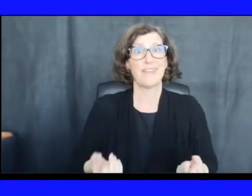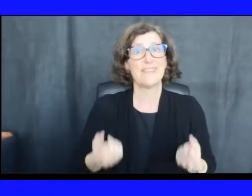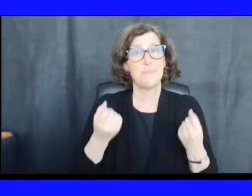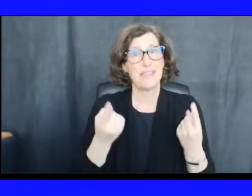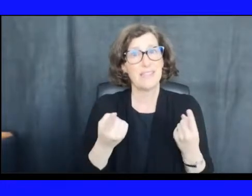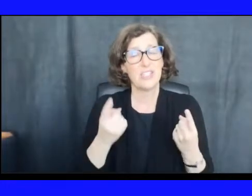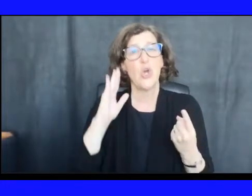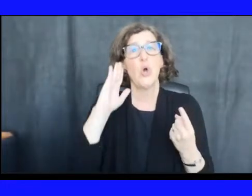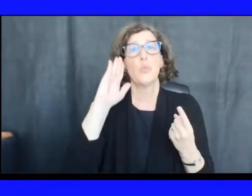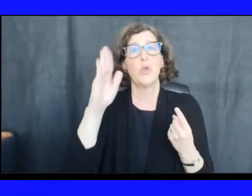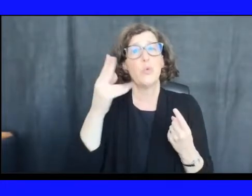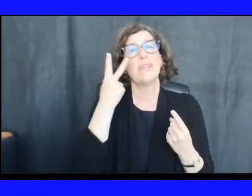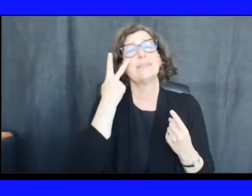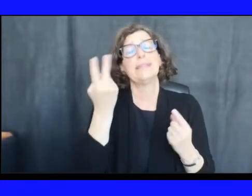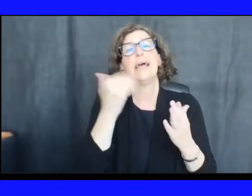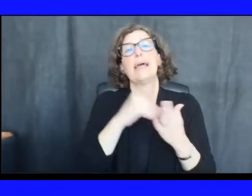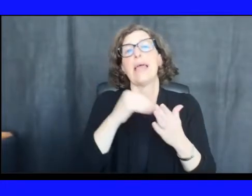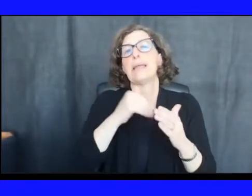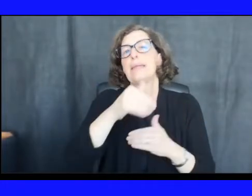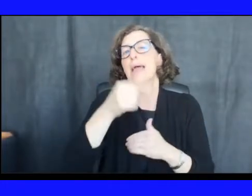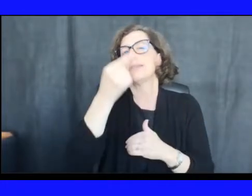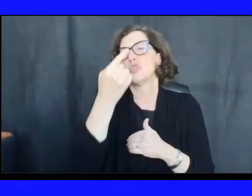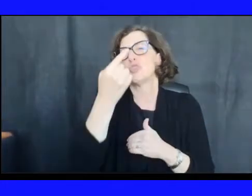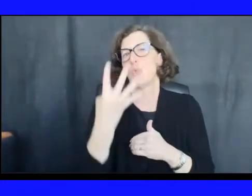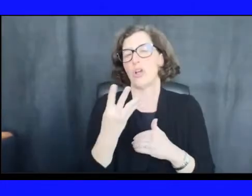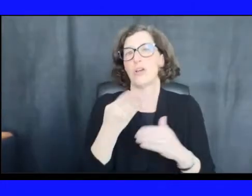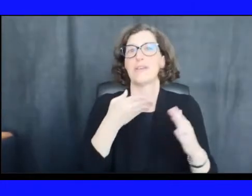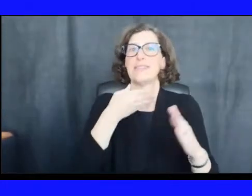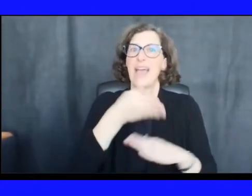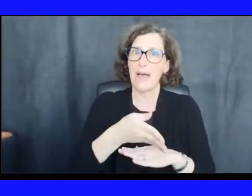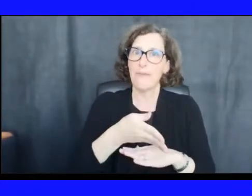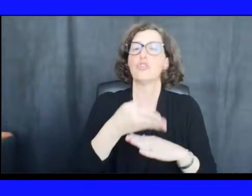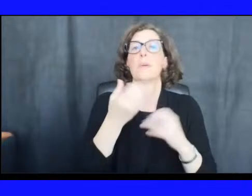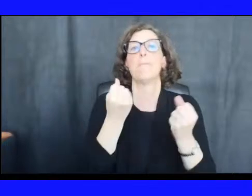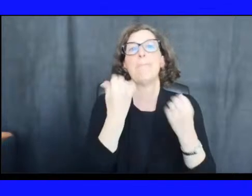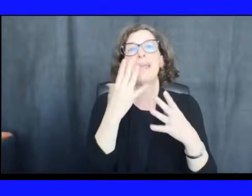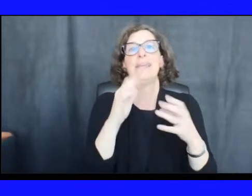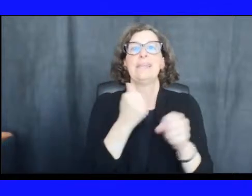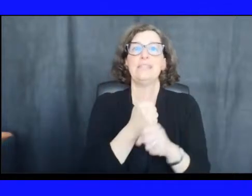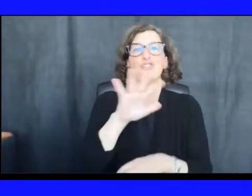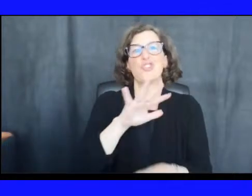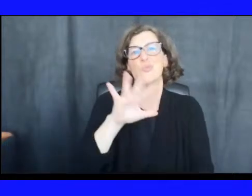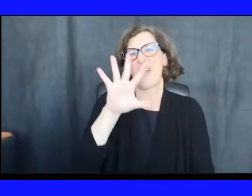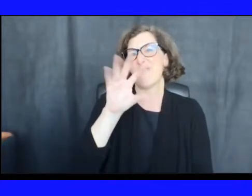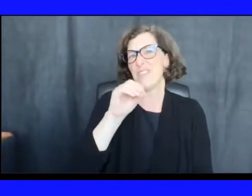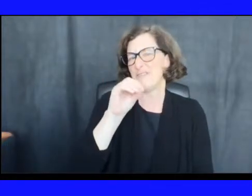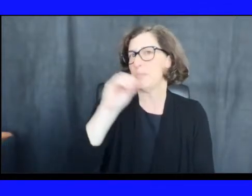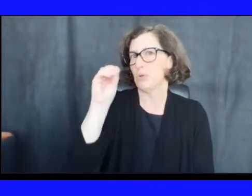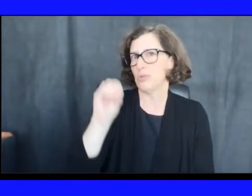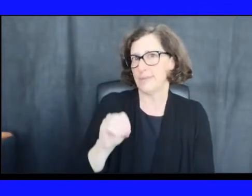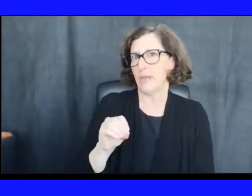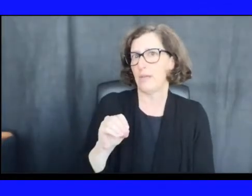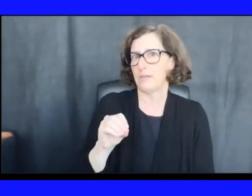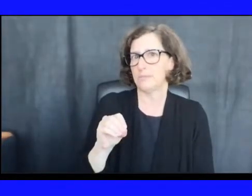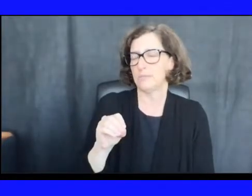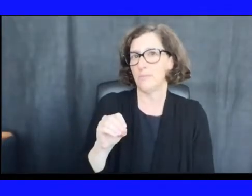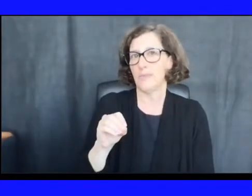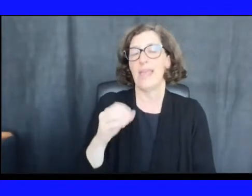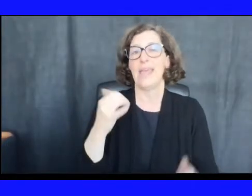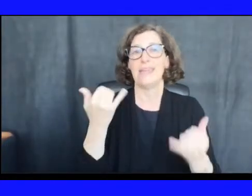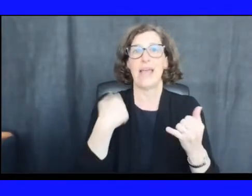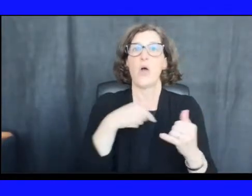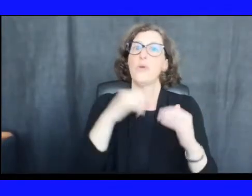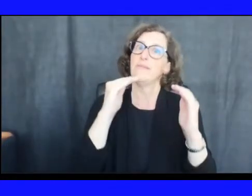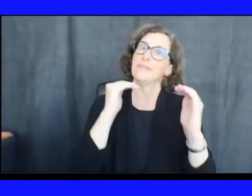bar because we've had great success, which is excellent. And on post-acute accounts receivable